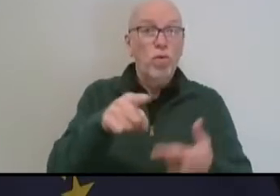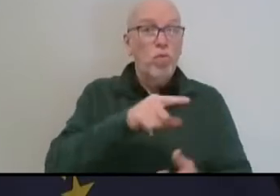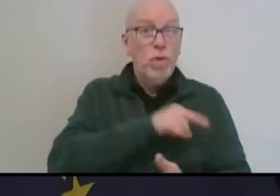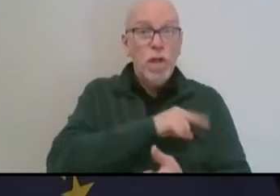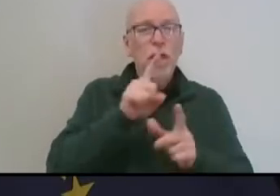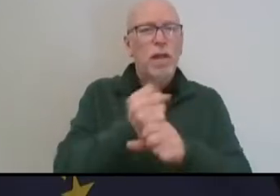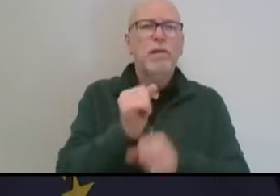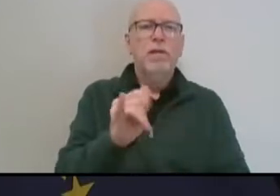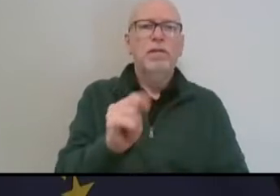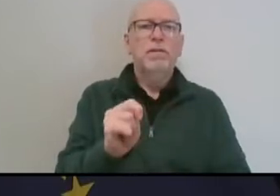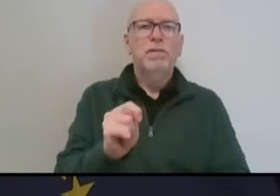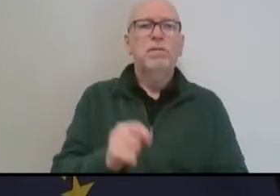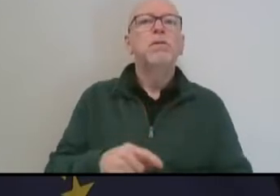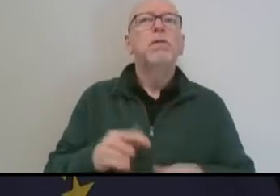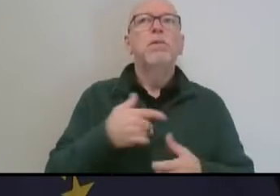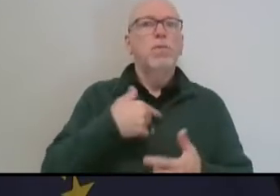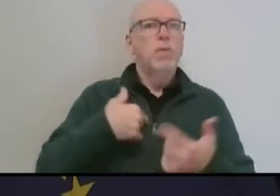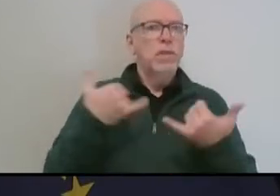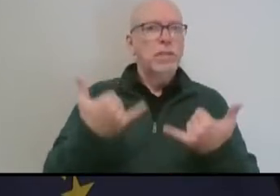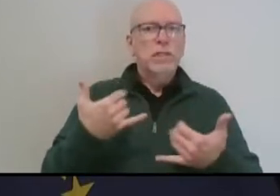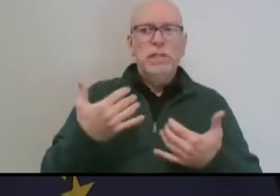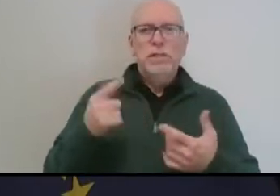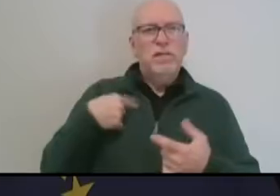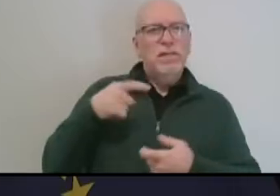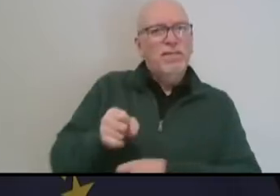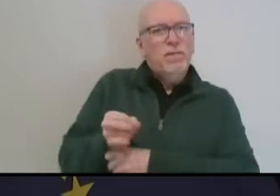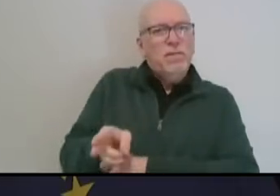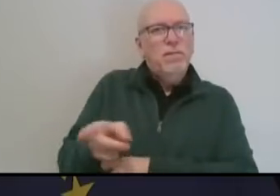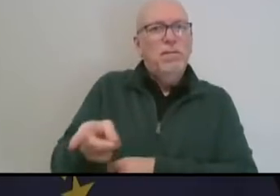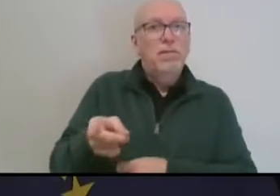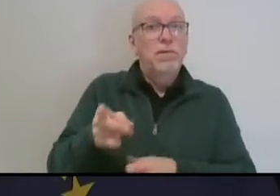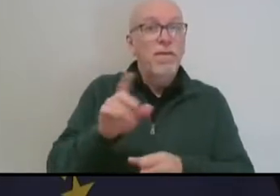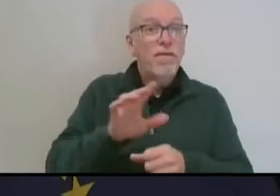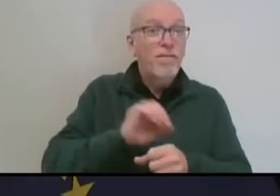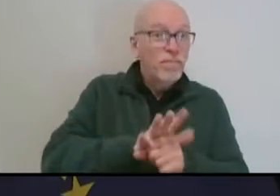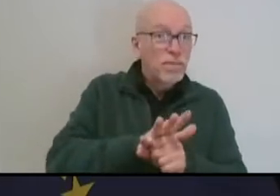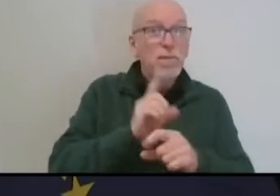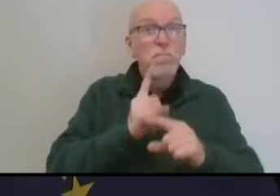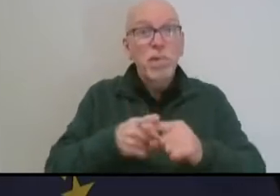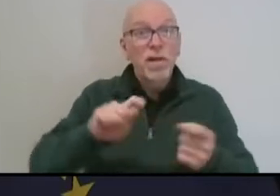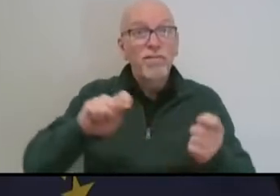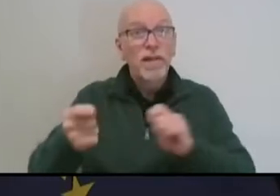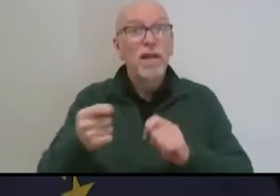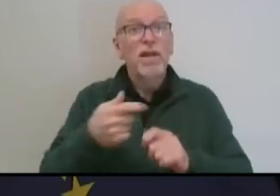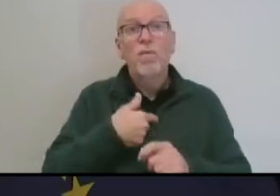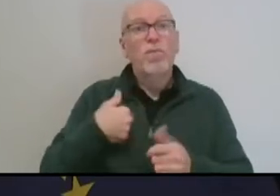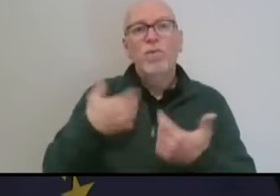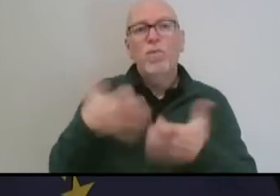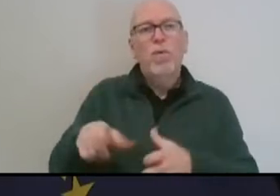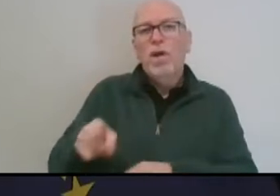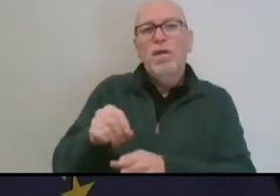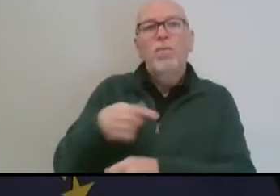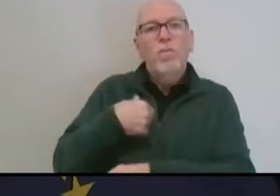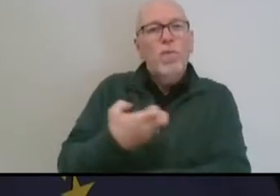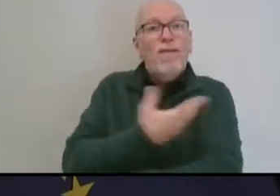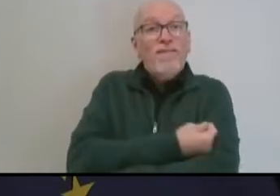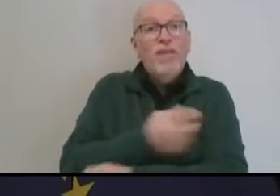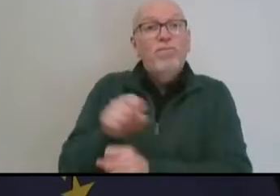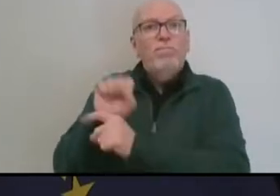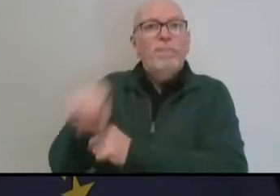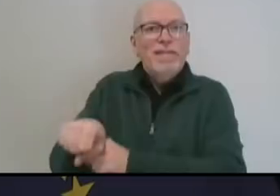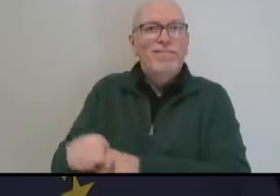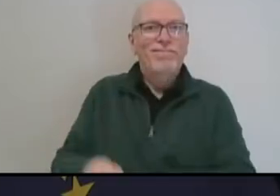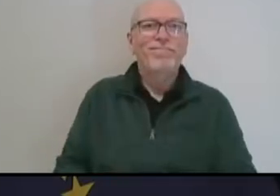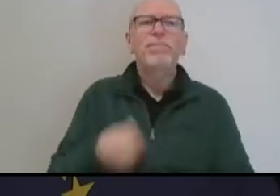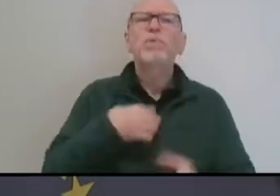it. We are in a race between the vaccine and the variants, and we want the vaccine to win. I wanted to talk a little more about what the